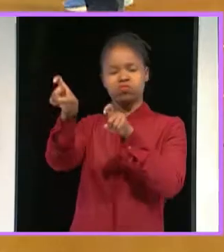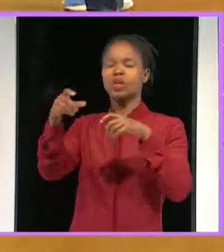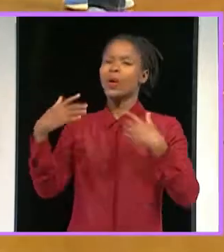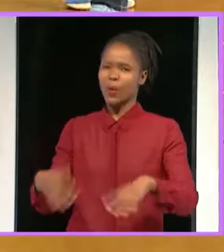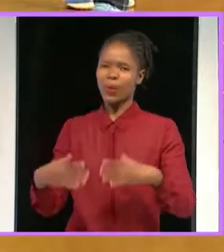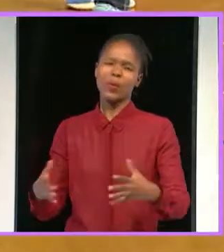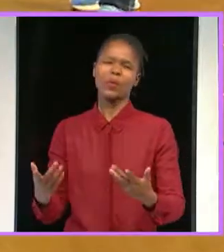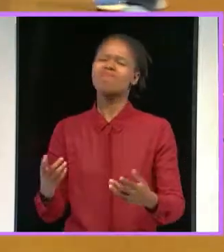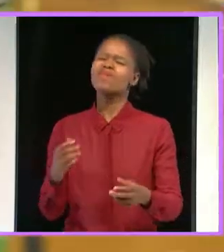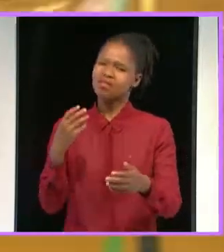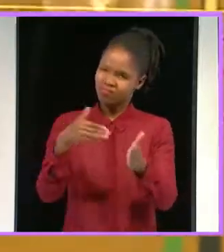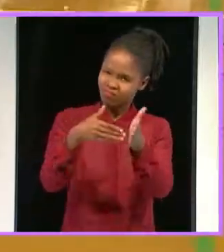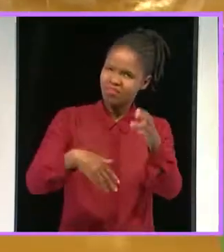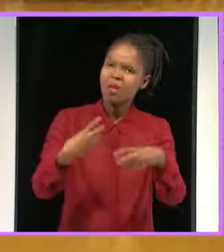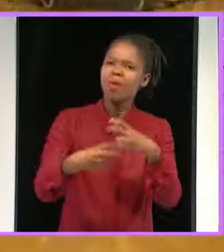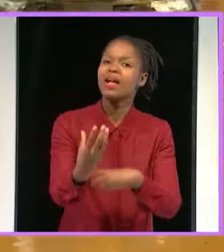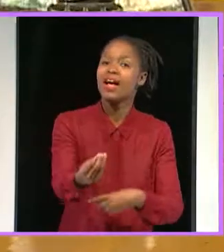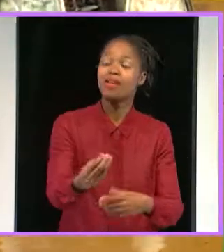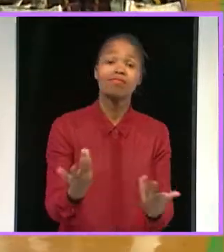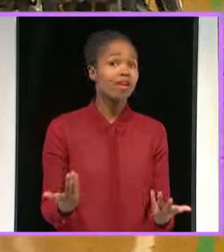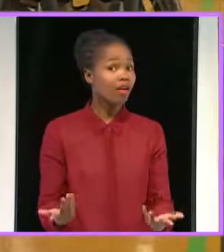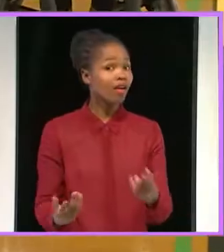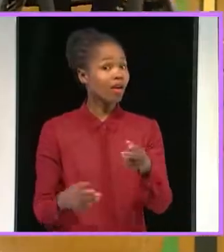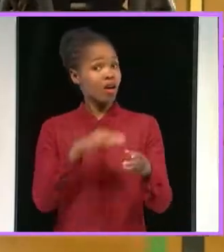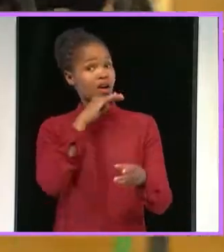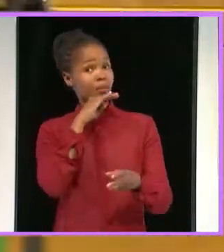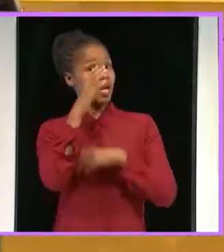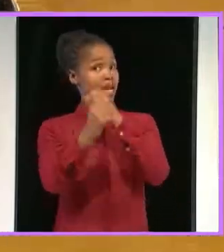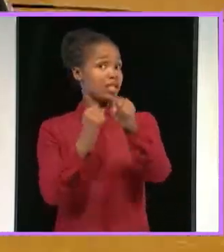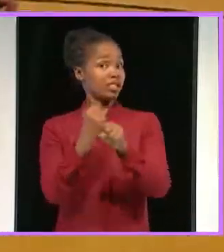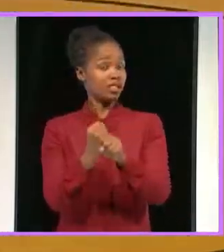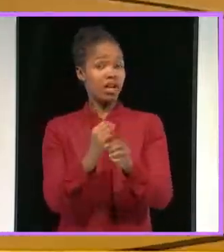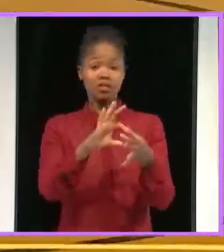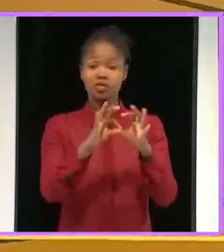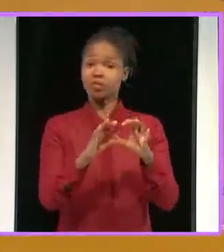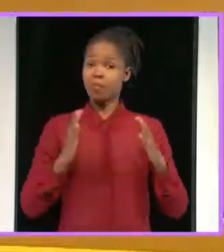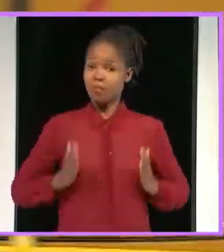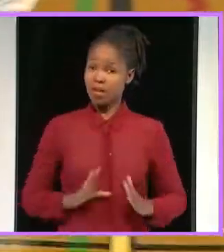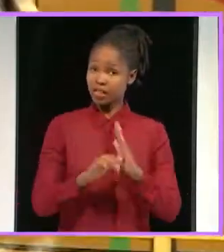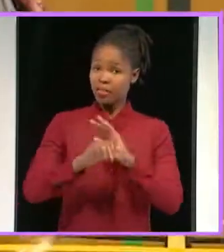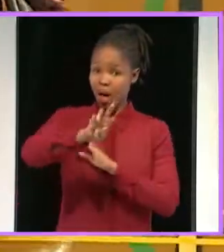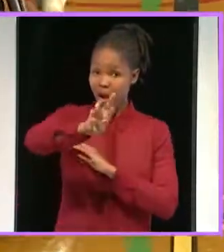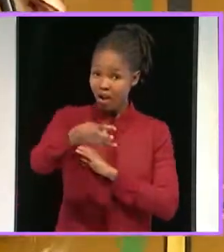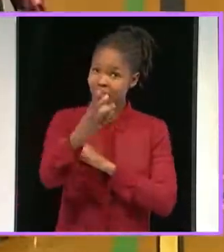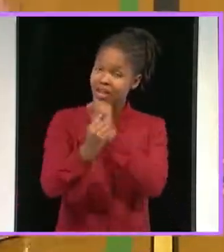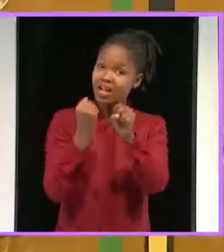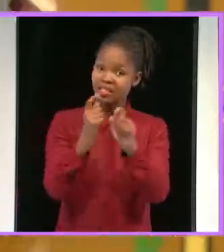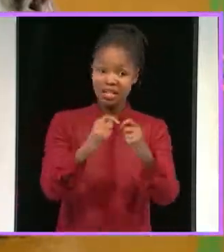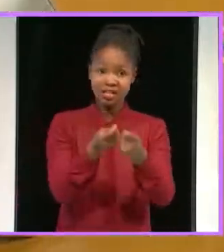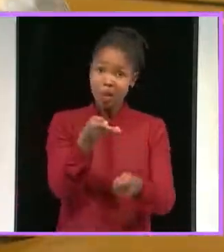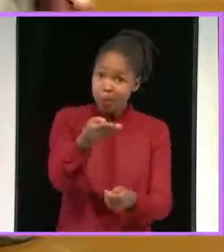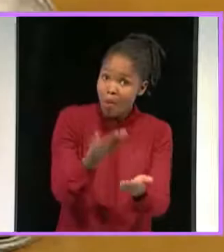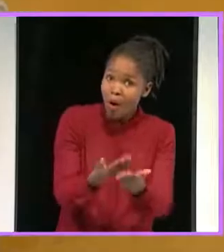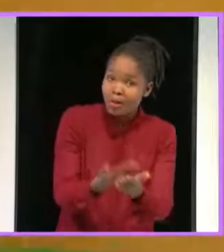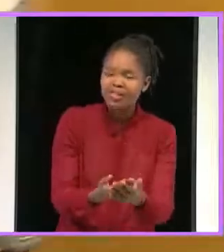So that then means that next year's Paralympics we won't have a team that's even trying to qualify because there's